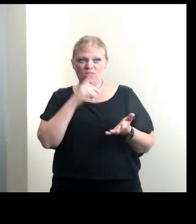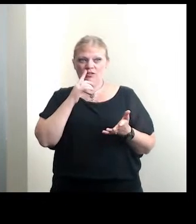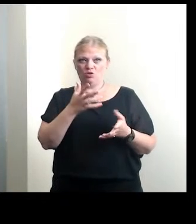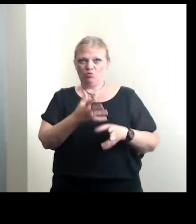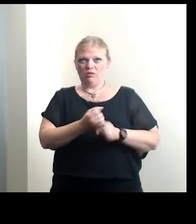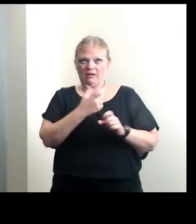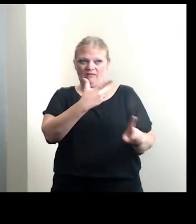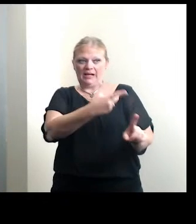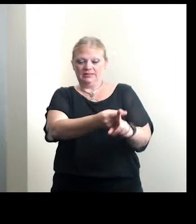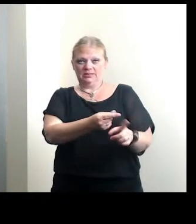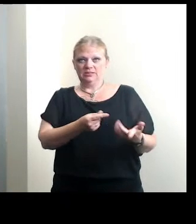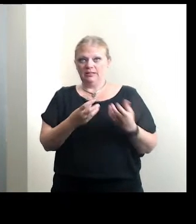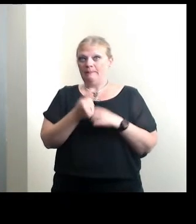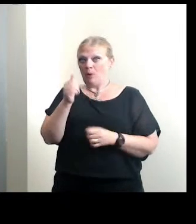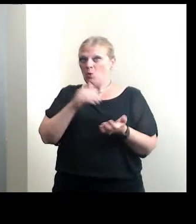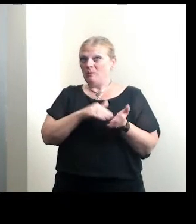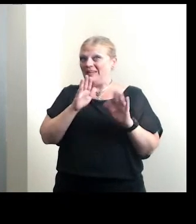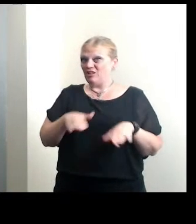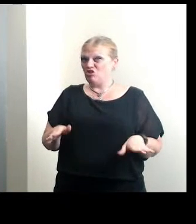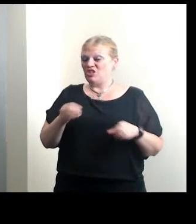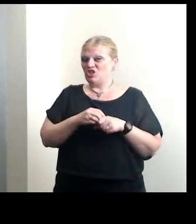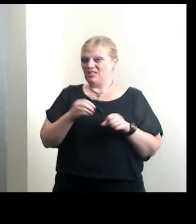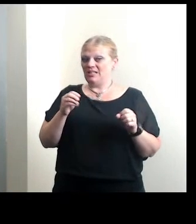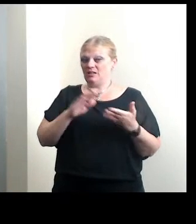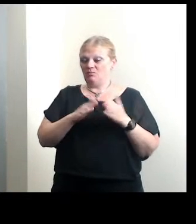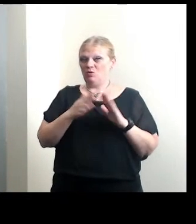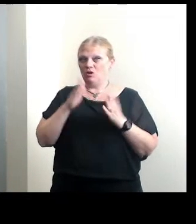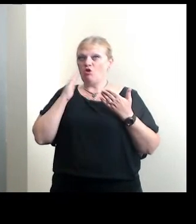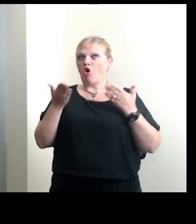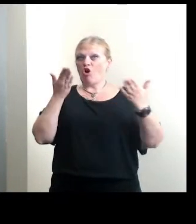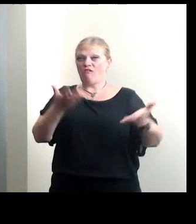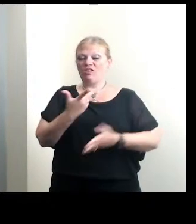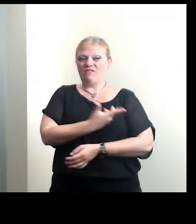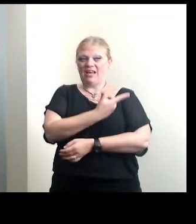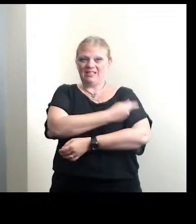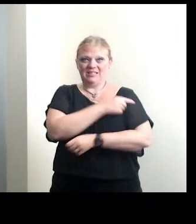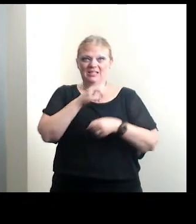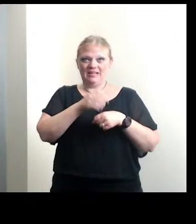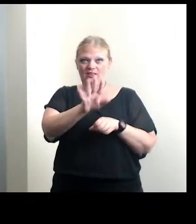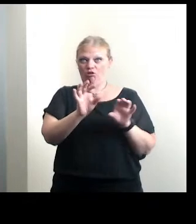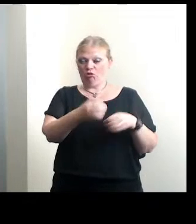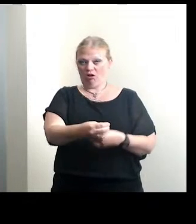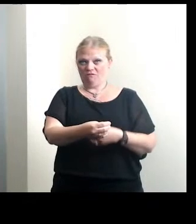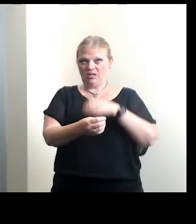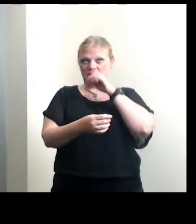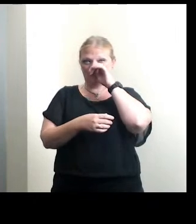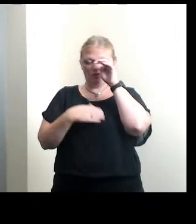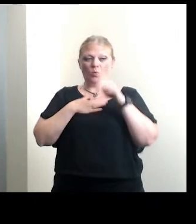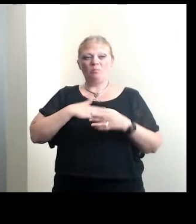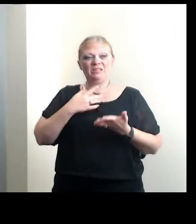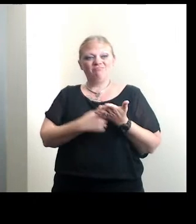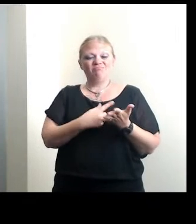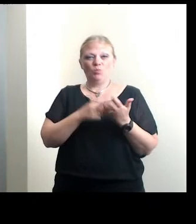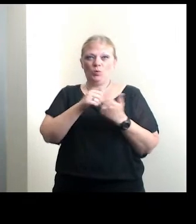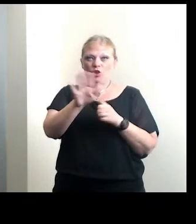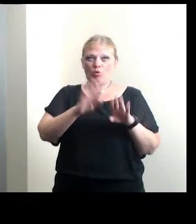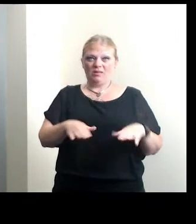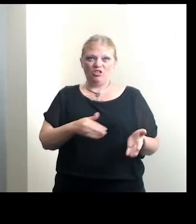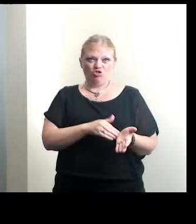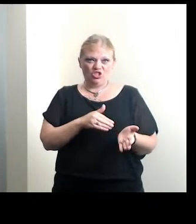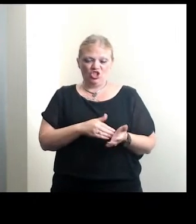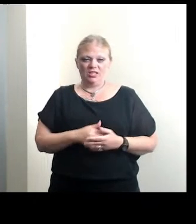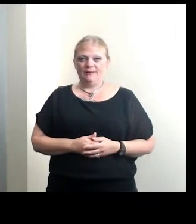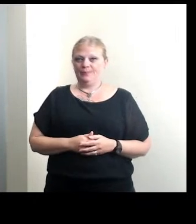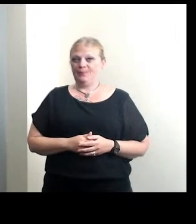vaccinated. Most pediatricians in our community are offering the COVID-19 vaccine in their offices, so please talk to your pediatrician. And